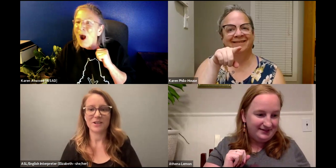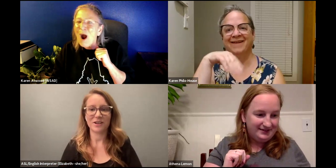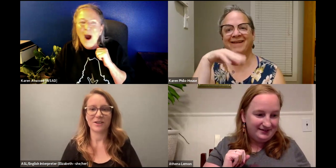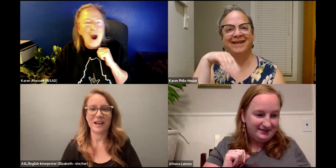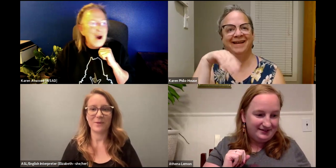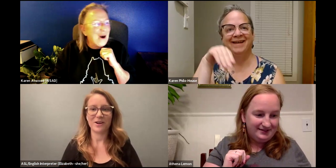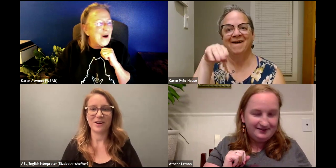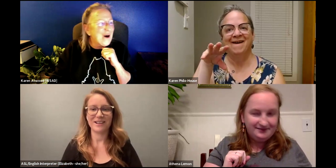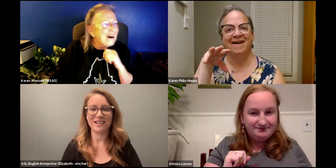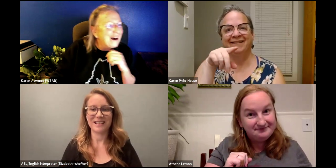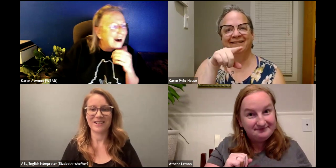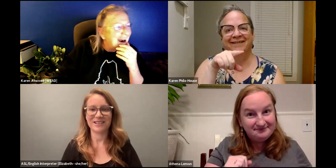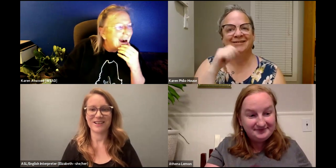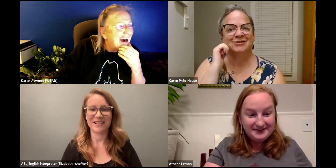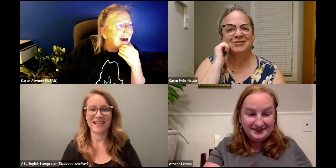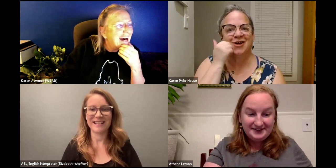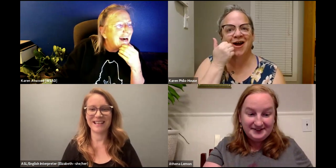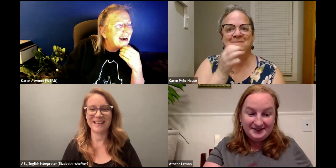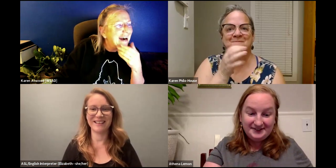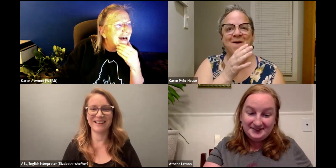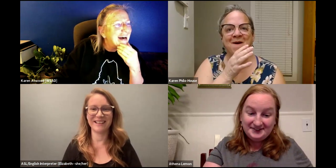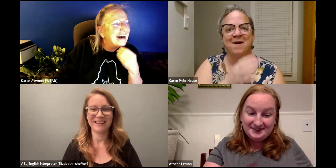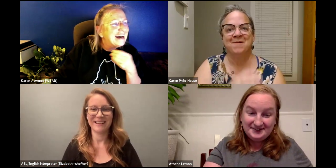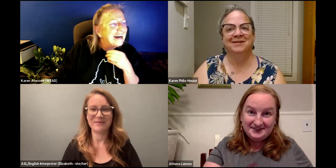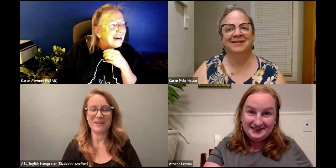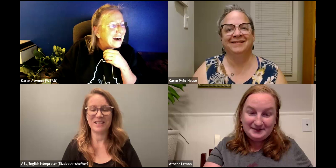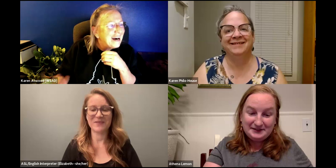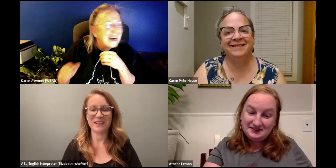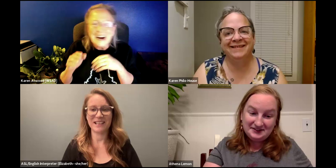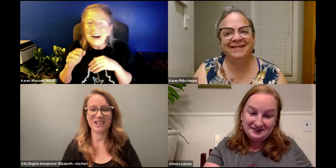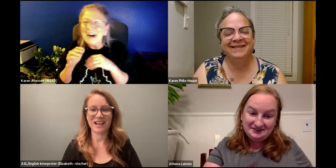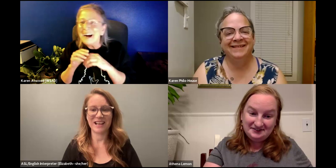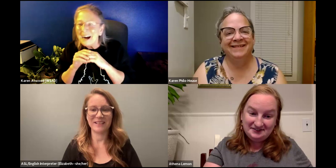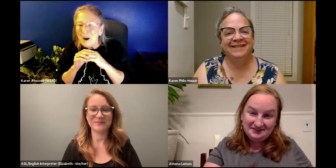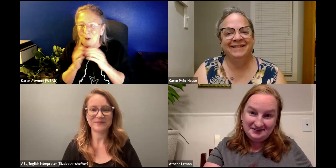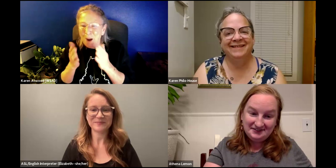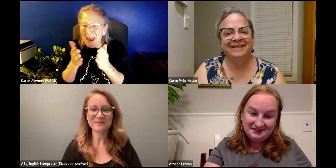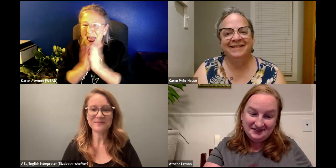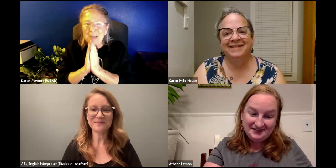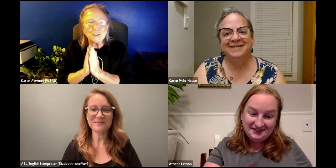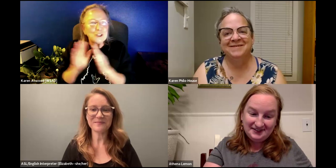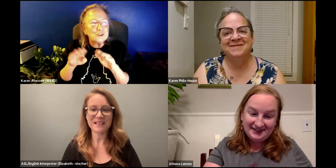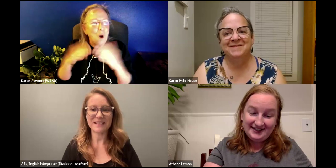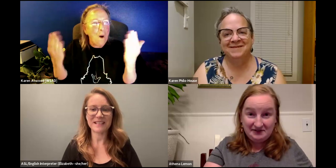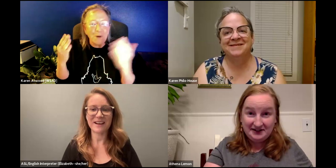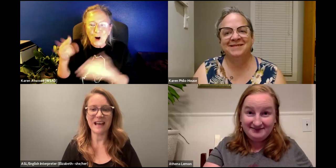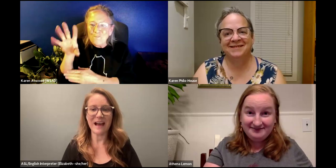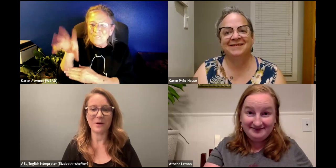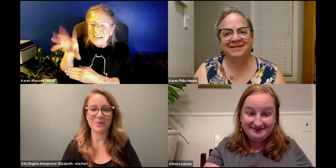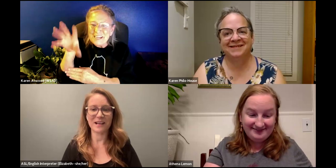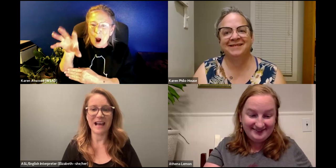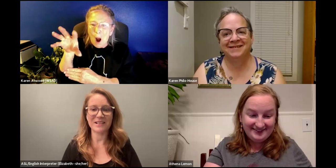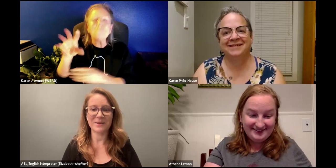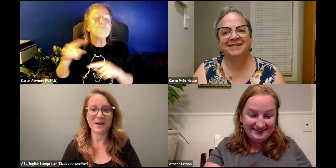Yeah, your mom's not turning her camera on. She hasn't turned it on yet. Maybe she's feeling shy. I doubt it.